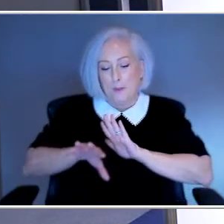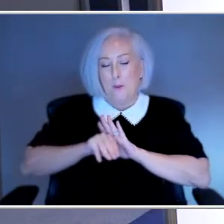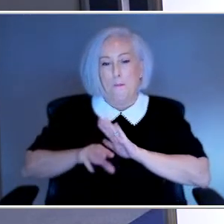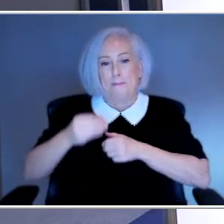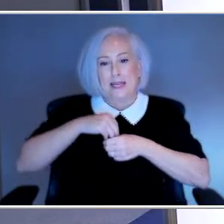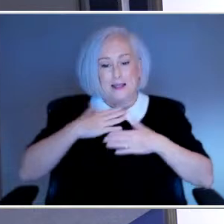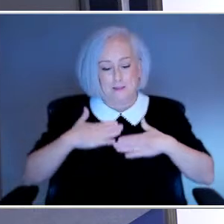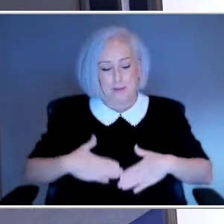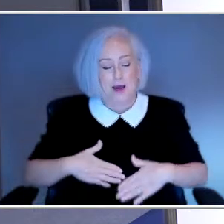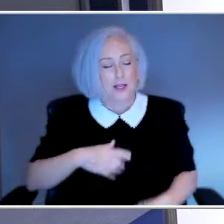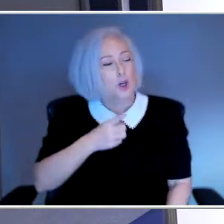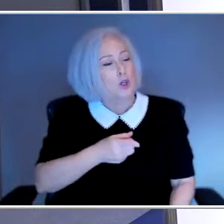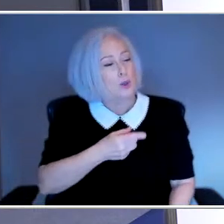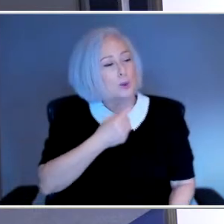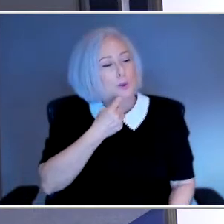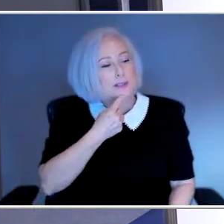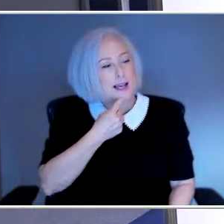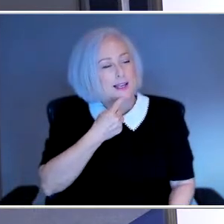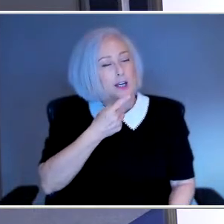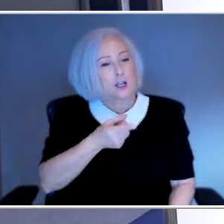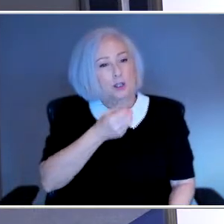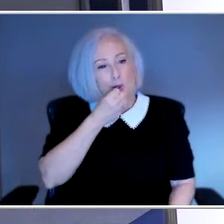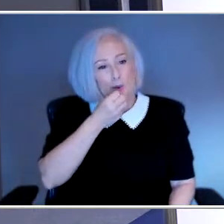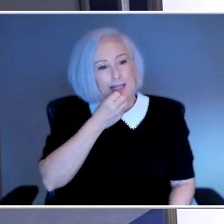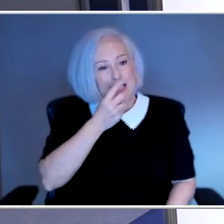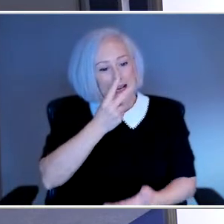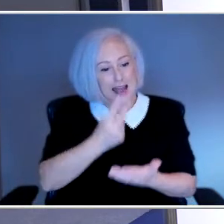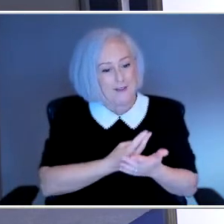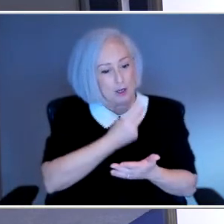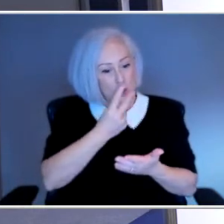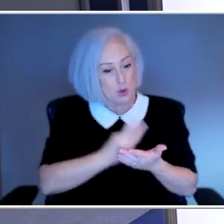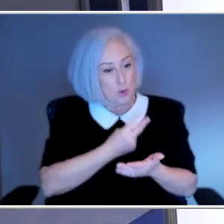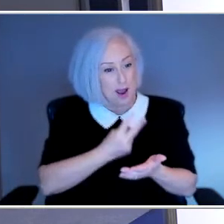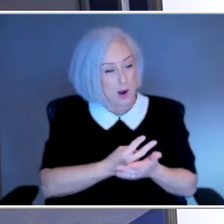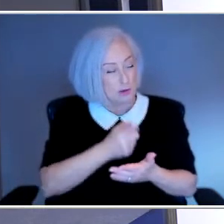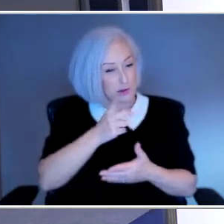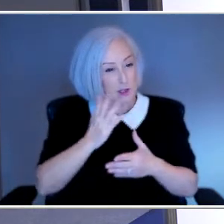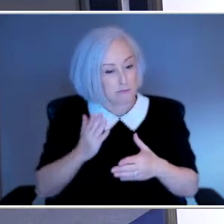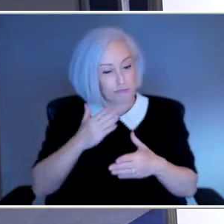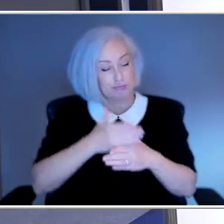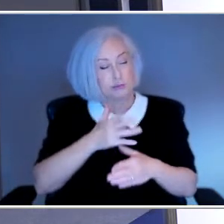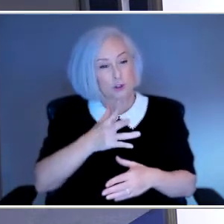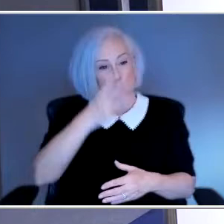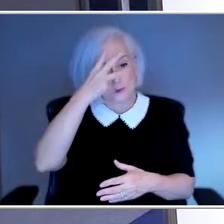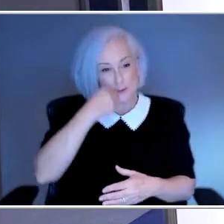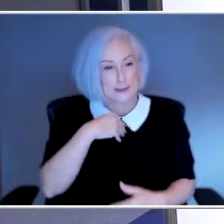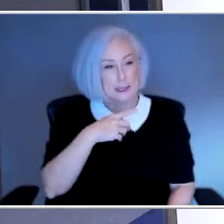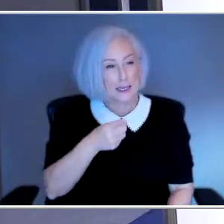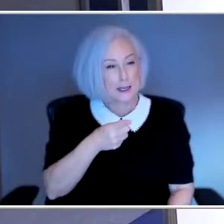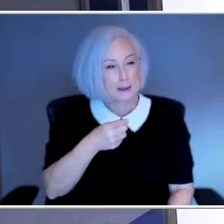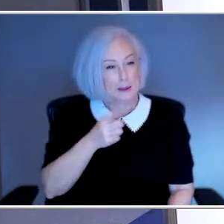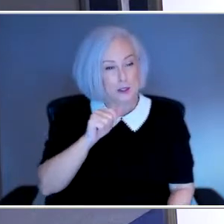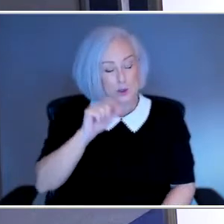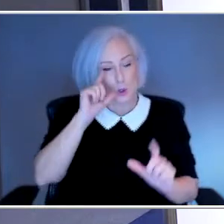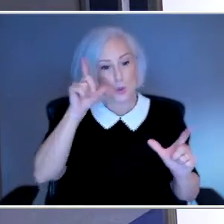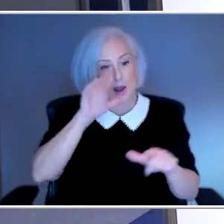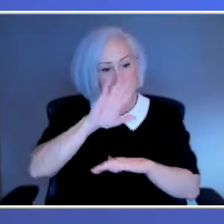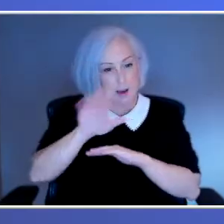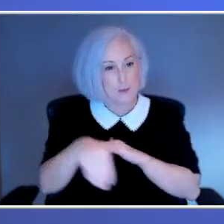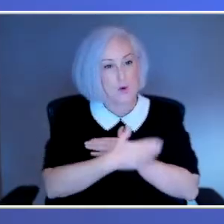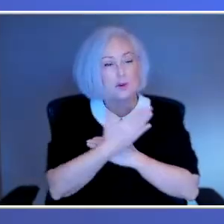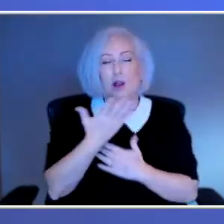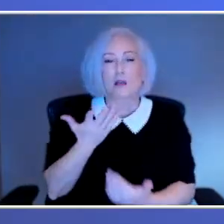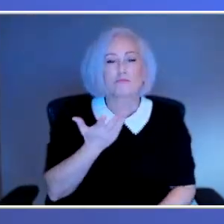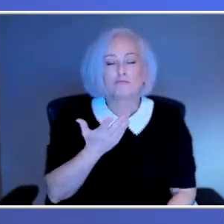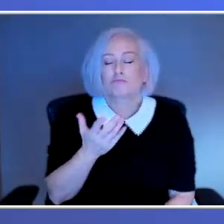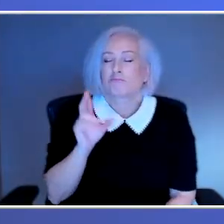does that interfere with your sleep? Do you do that? Does it wake you up in the middle of the night? Can you make it through the night? I get through the